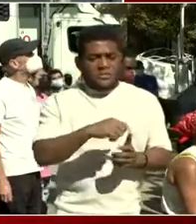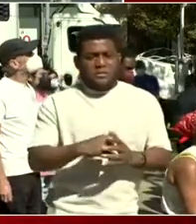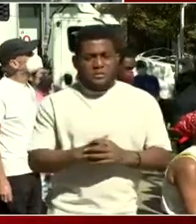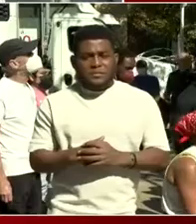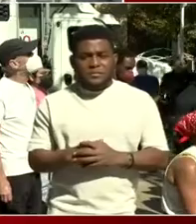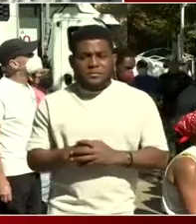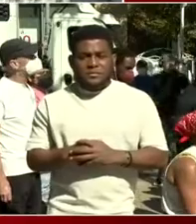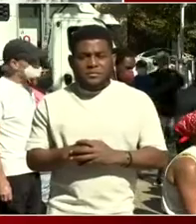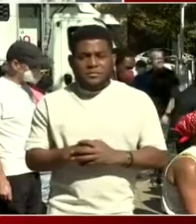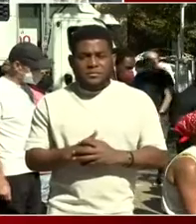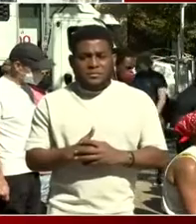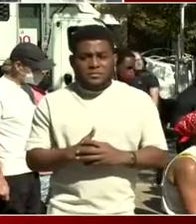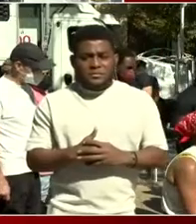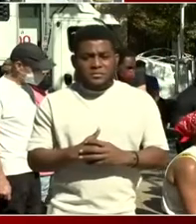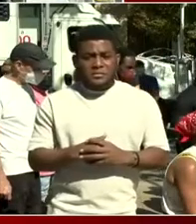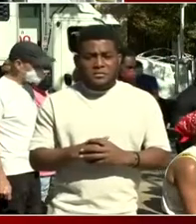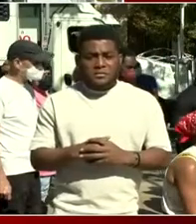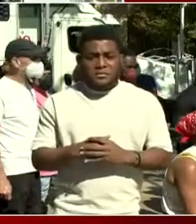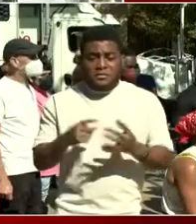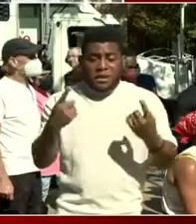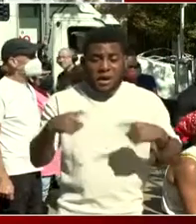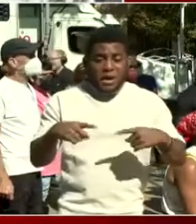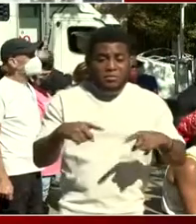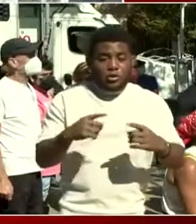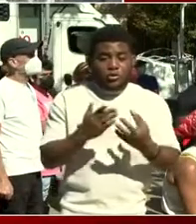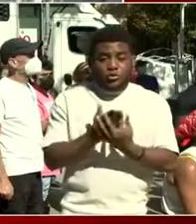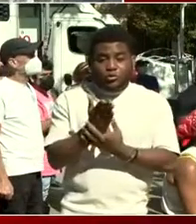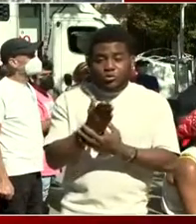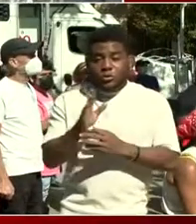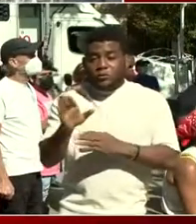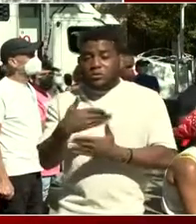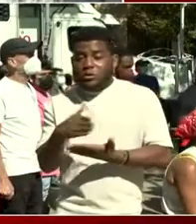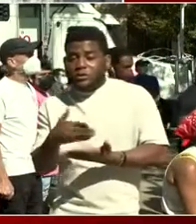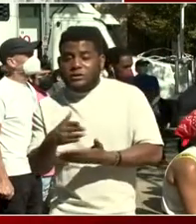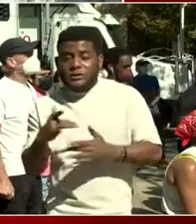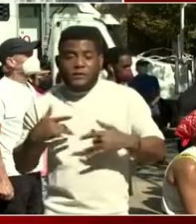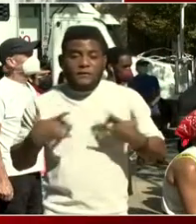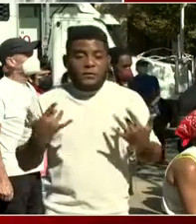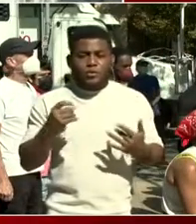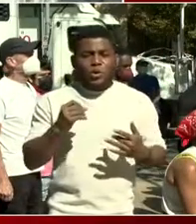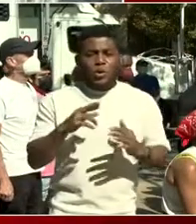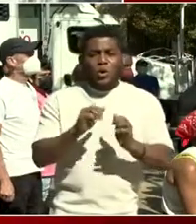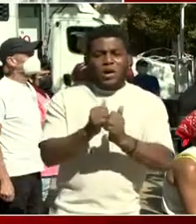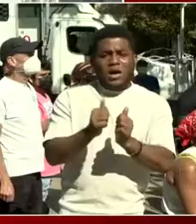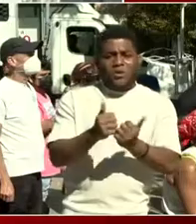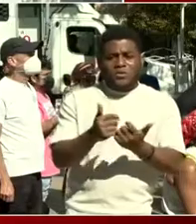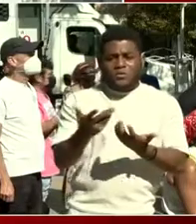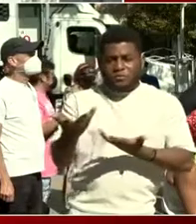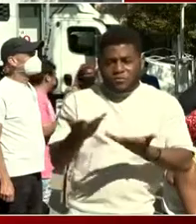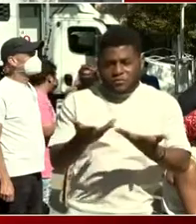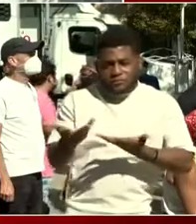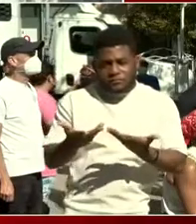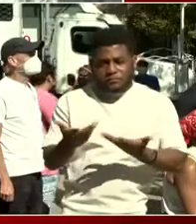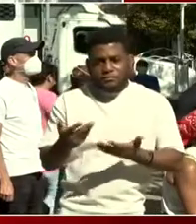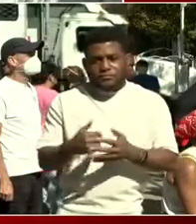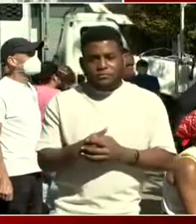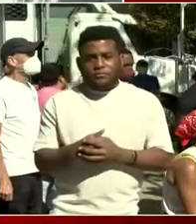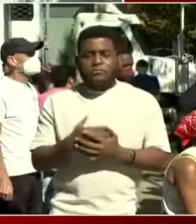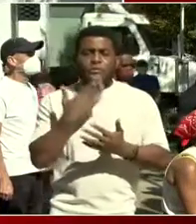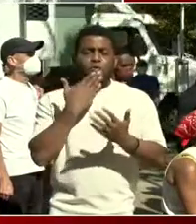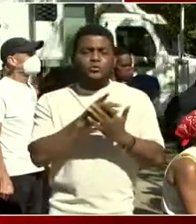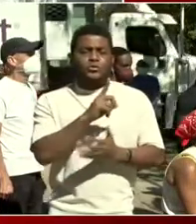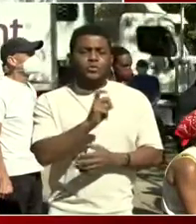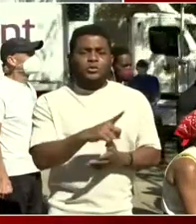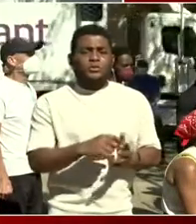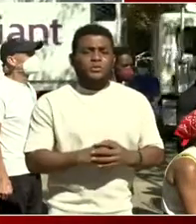concert? Is that happening separately? Sure. There is overlap, as you might imagine, in the